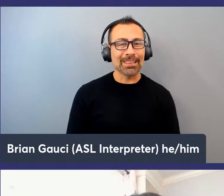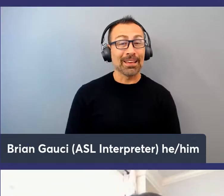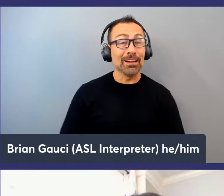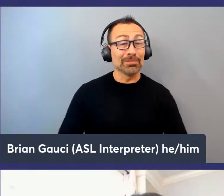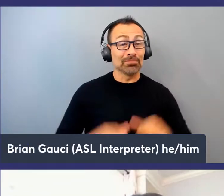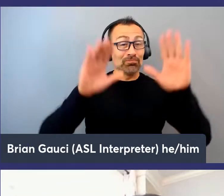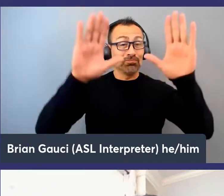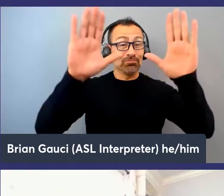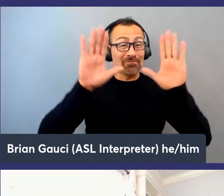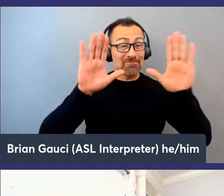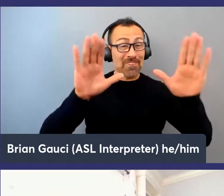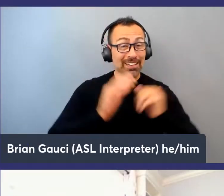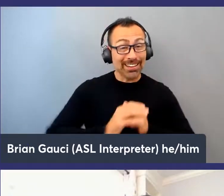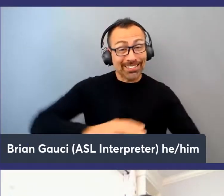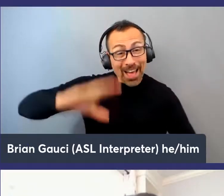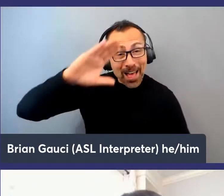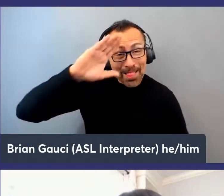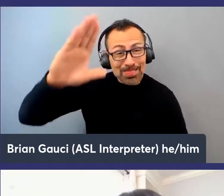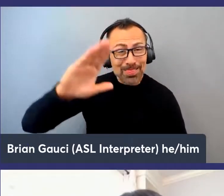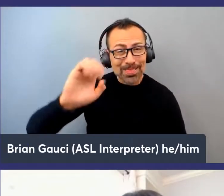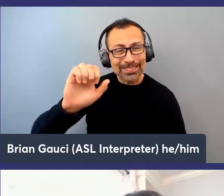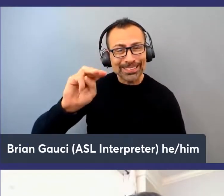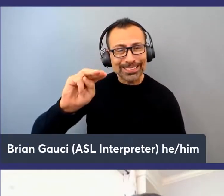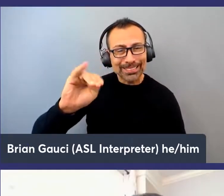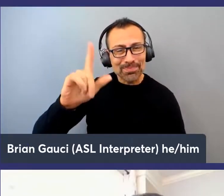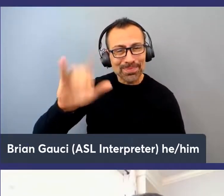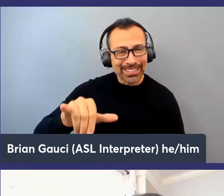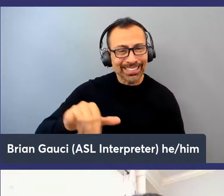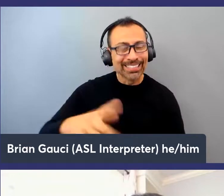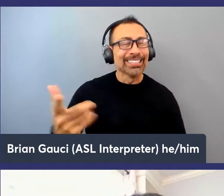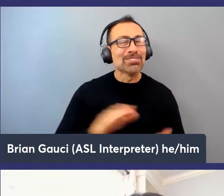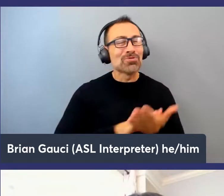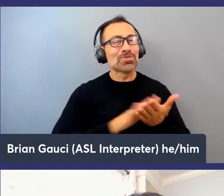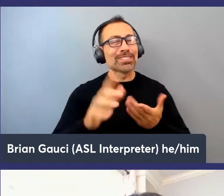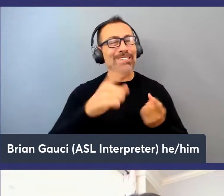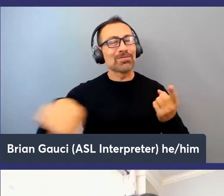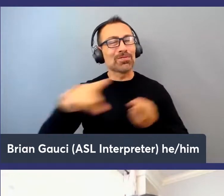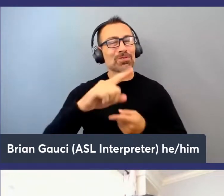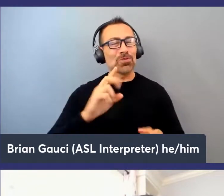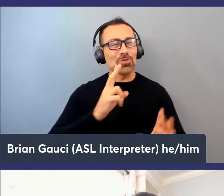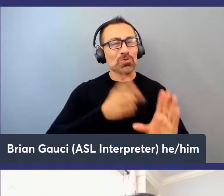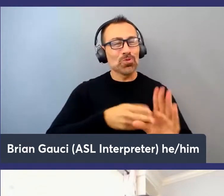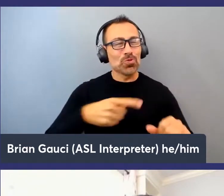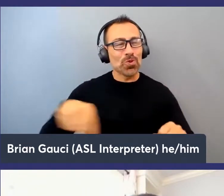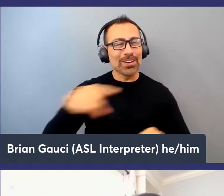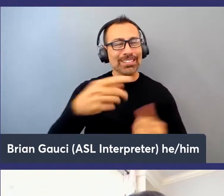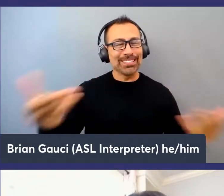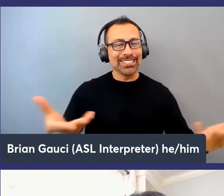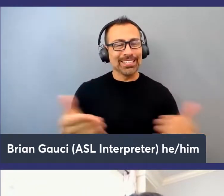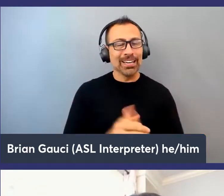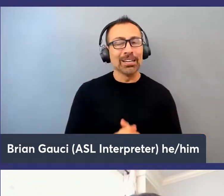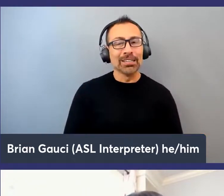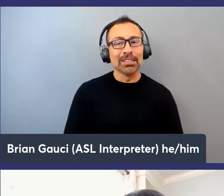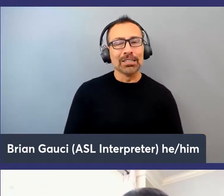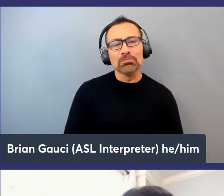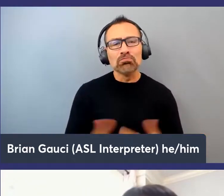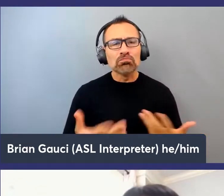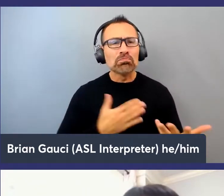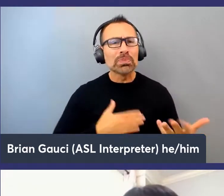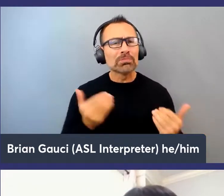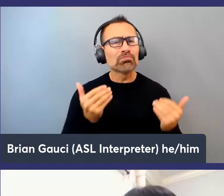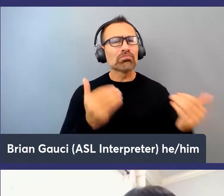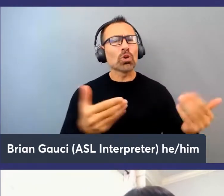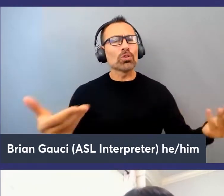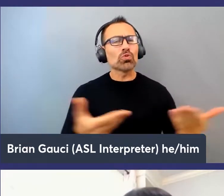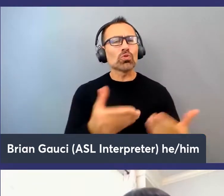Fantastic. Hello, Emily. So So, nice to have you here. Emily, please introduce